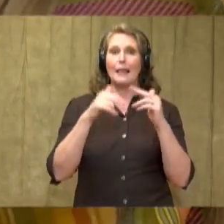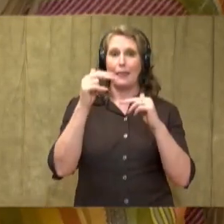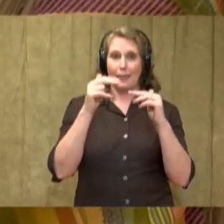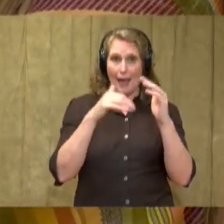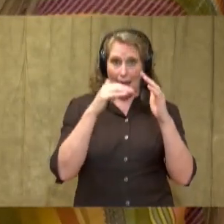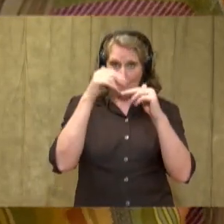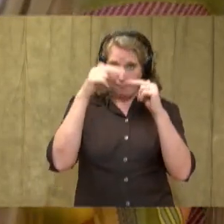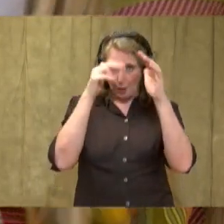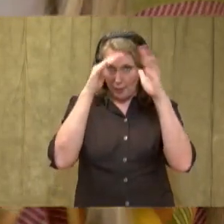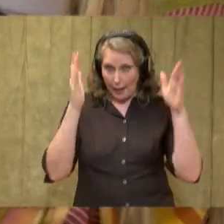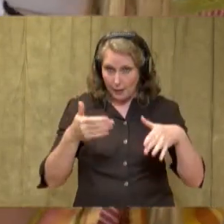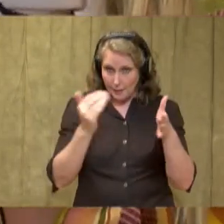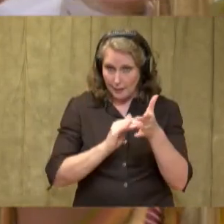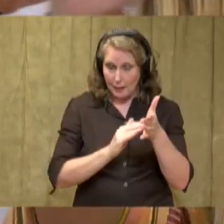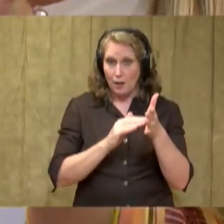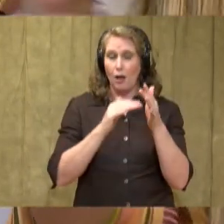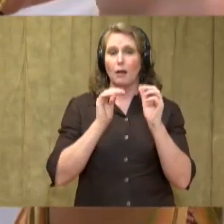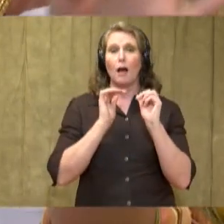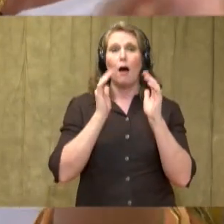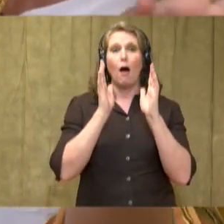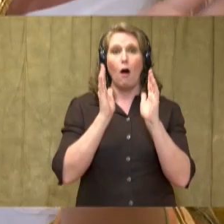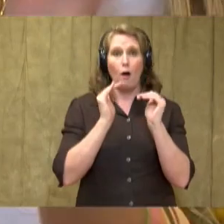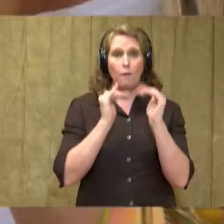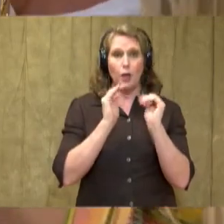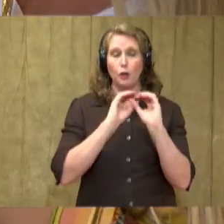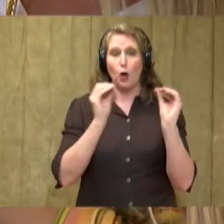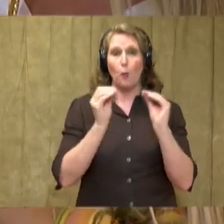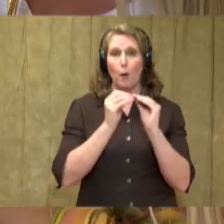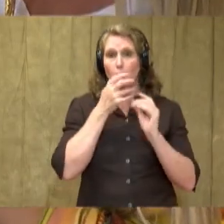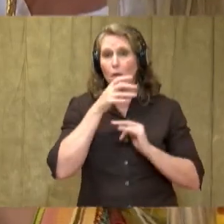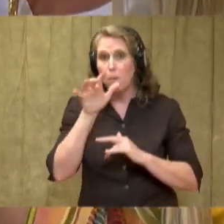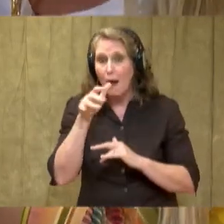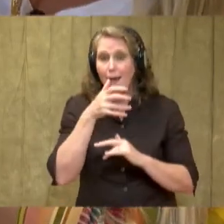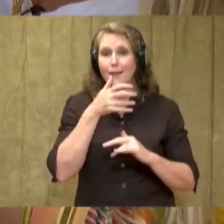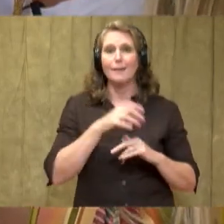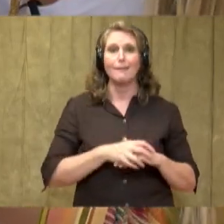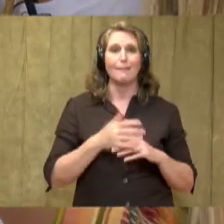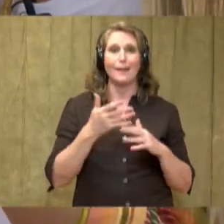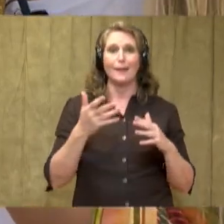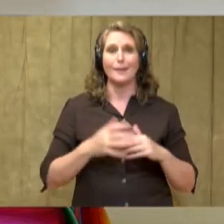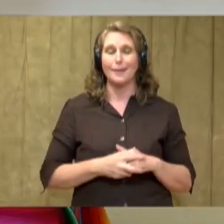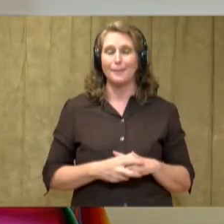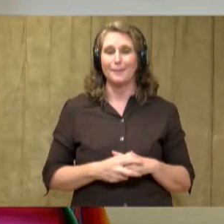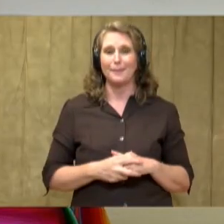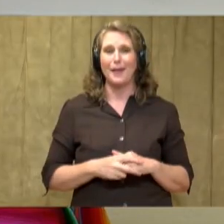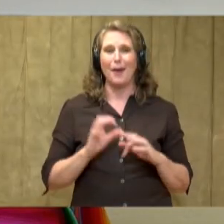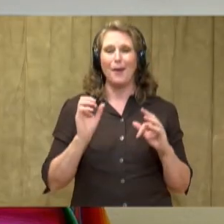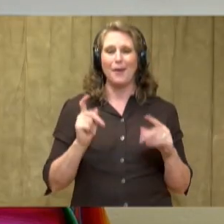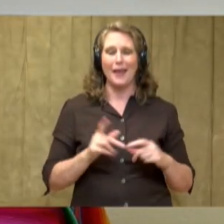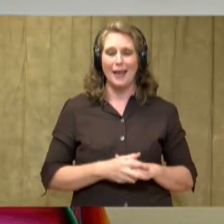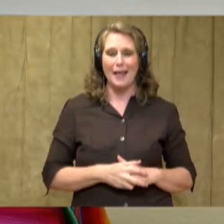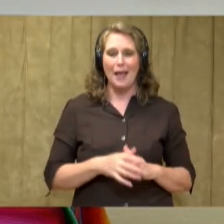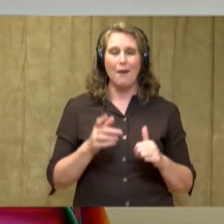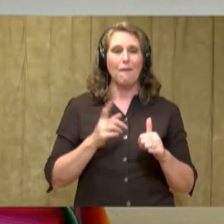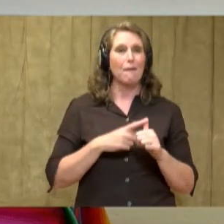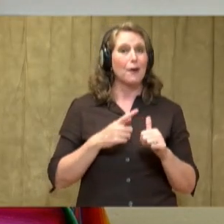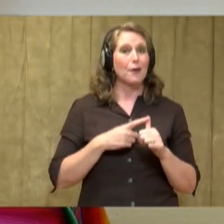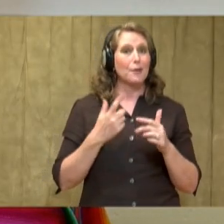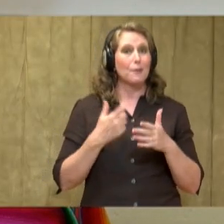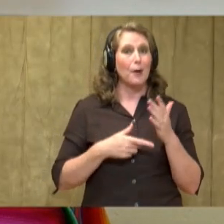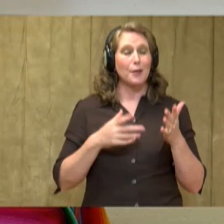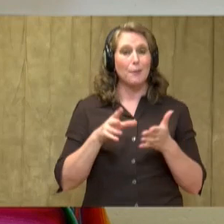rebuilt. Hopefully this time it's without the spicy jalapeno peppers. All right, so first things